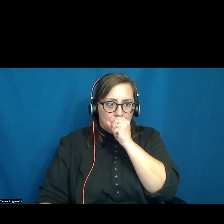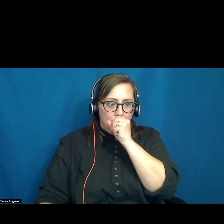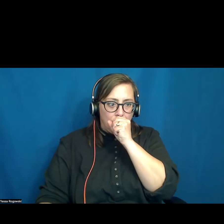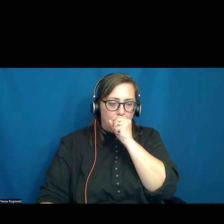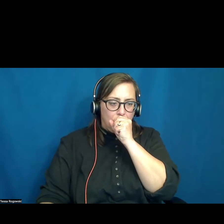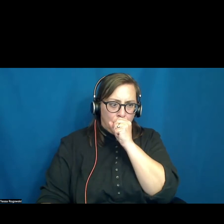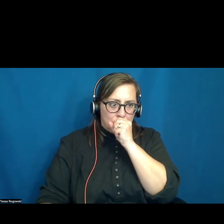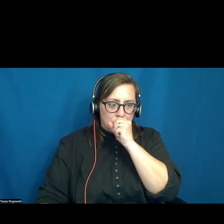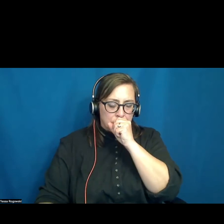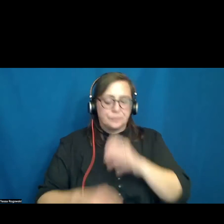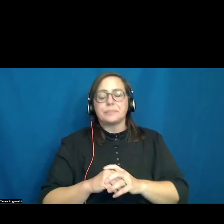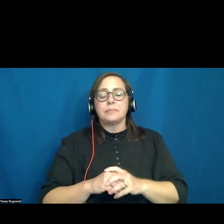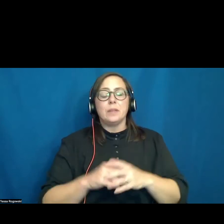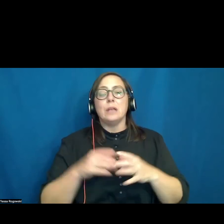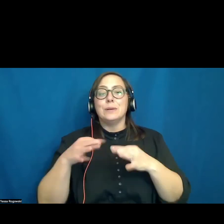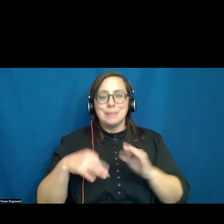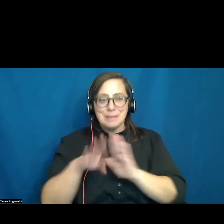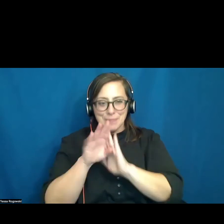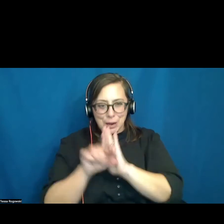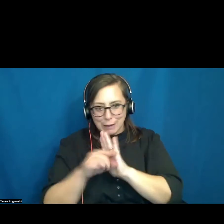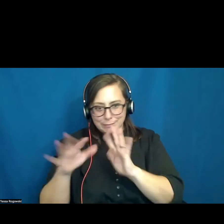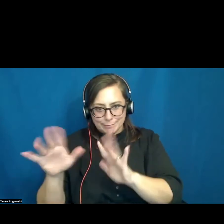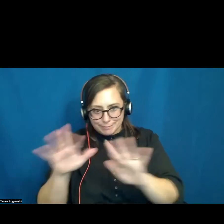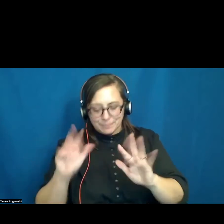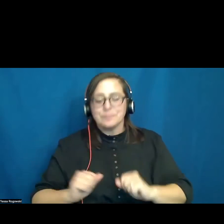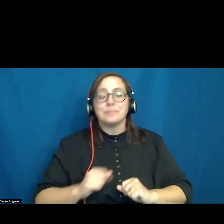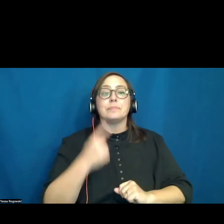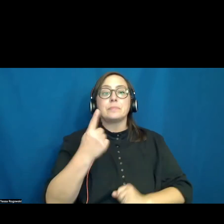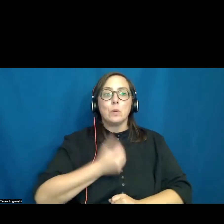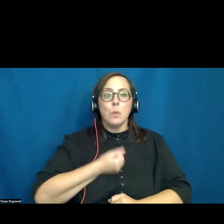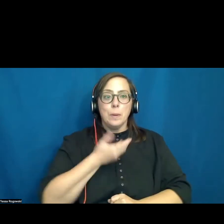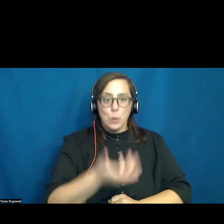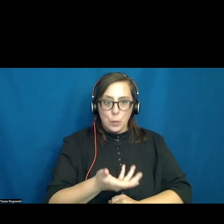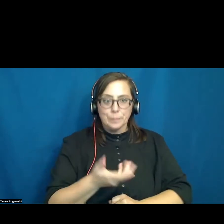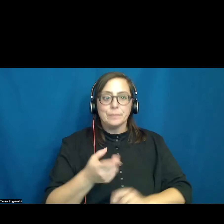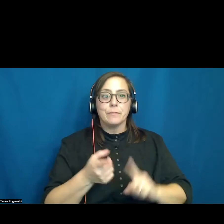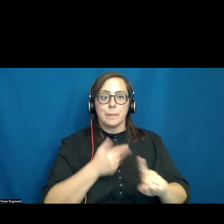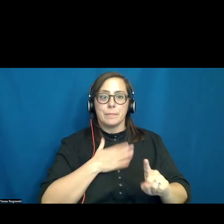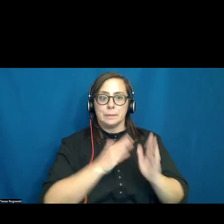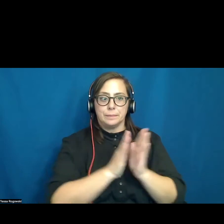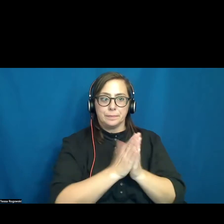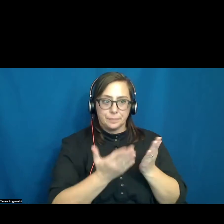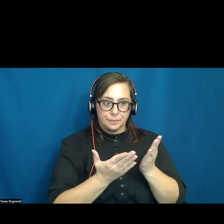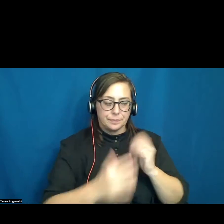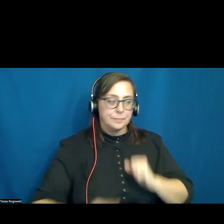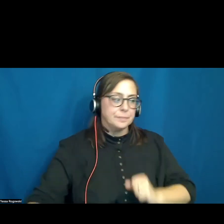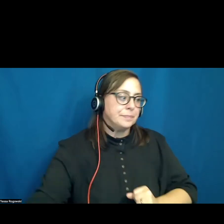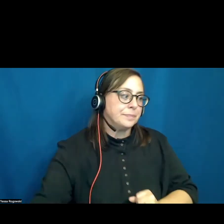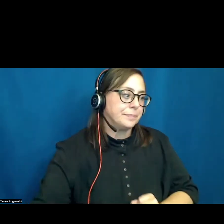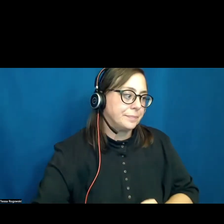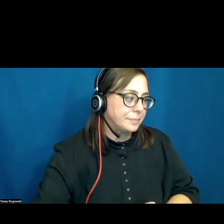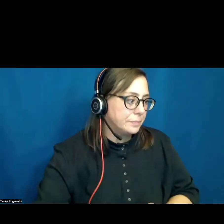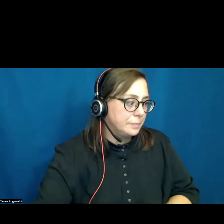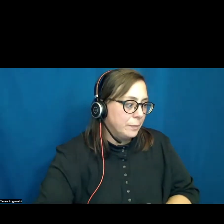with all that background, I want to read a poem from the book, which is called Palinopsia,